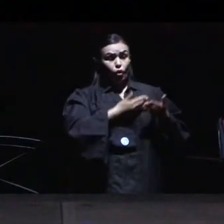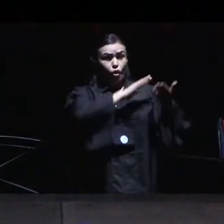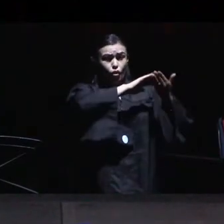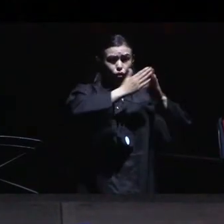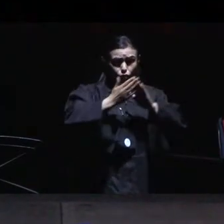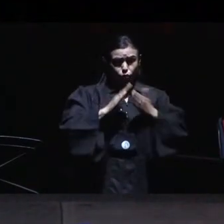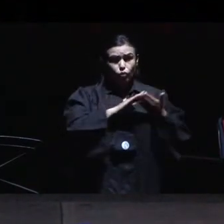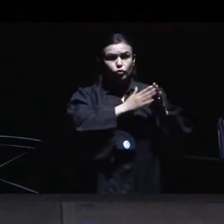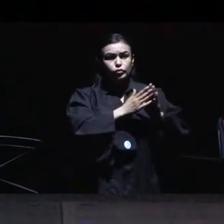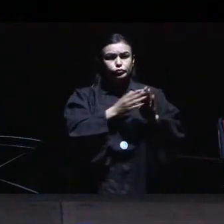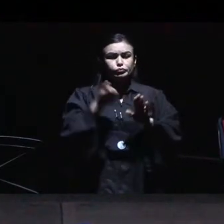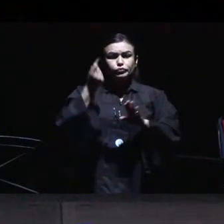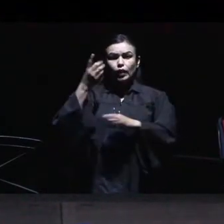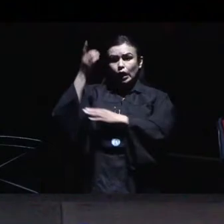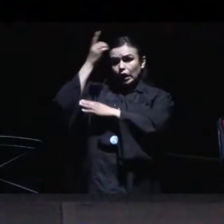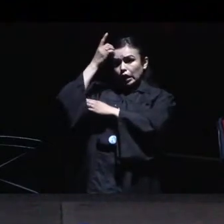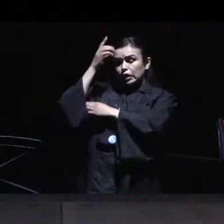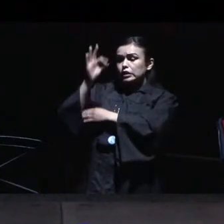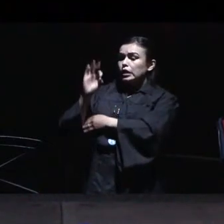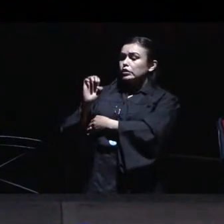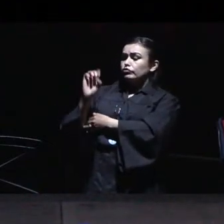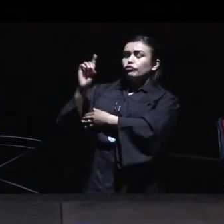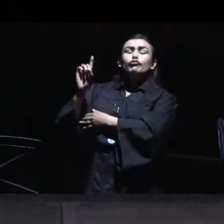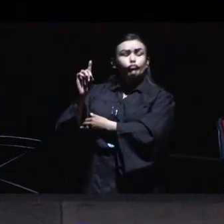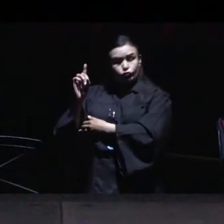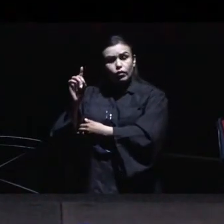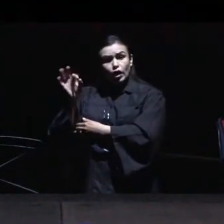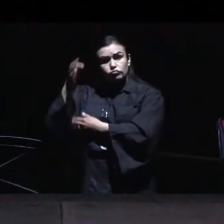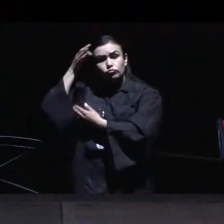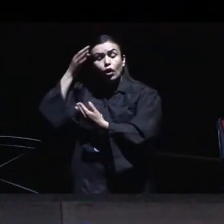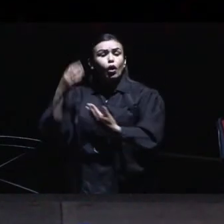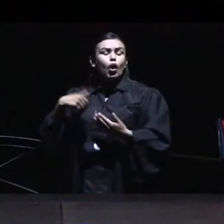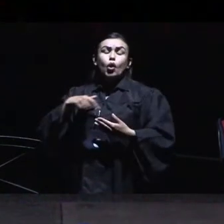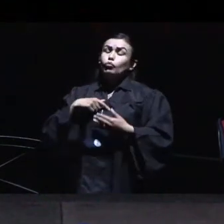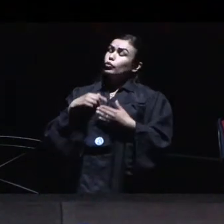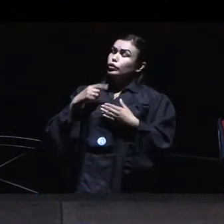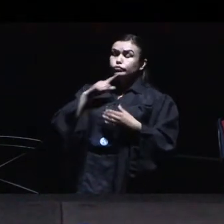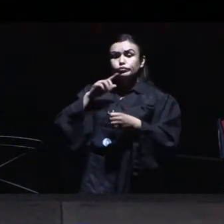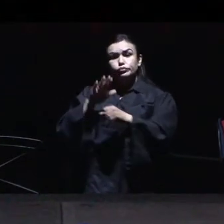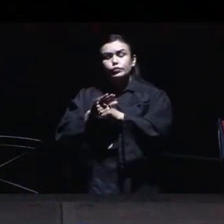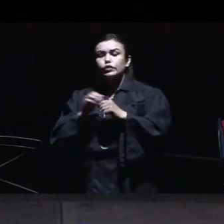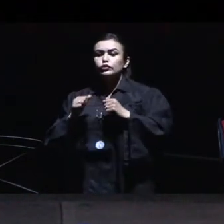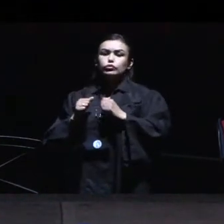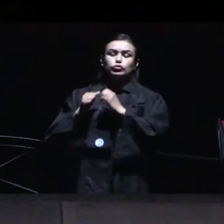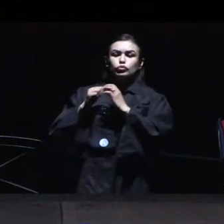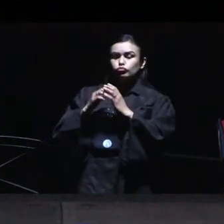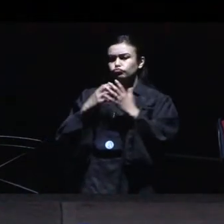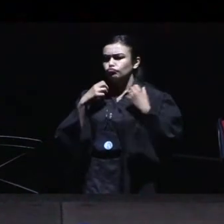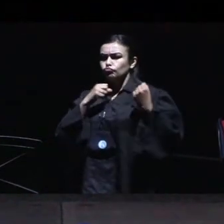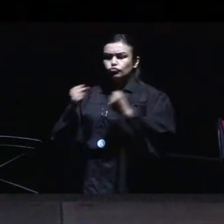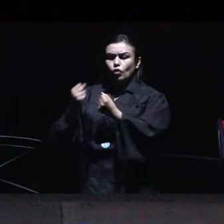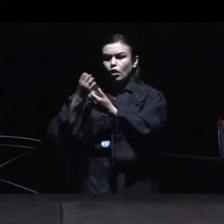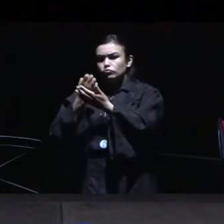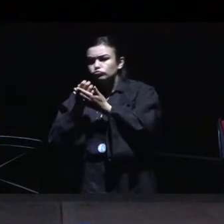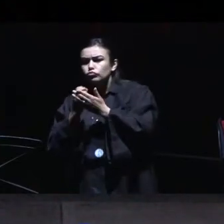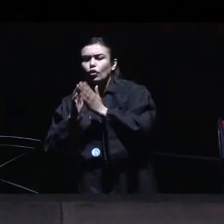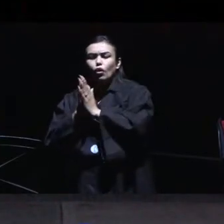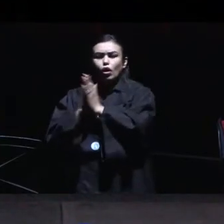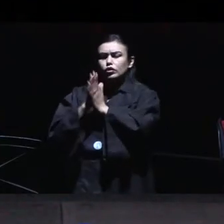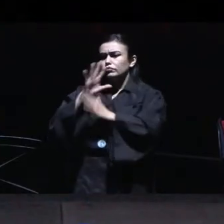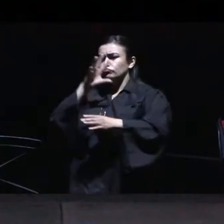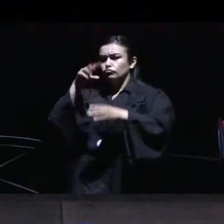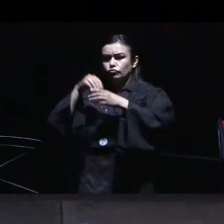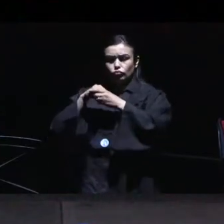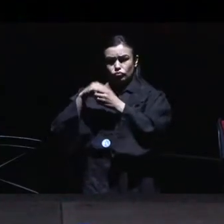At the Dallas Fed, we're committed to building a strong economy and an inclusive economy that creates opportunity for